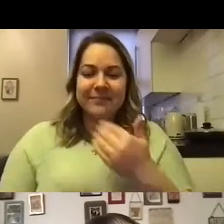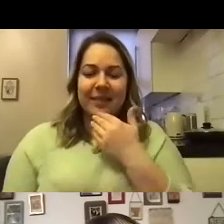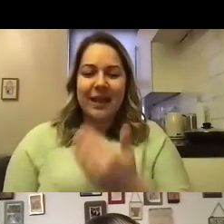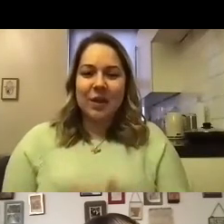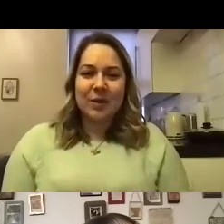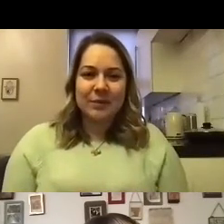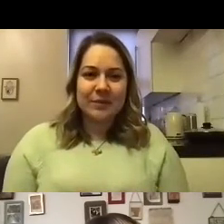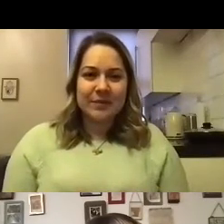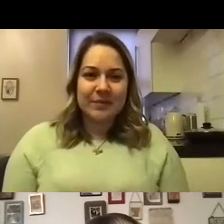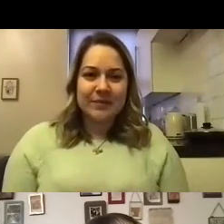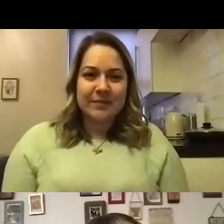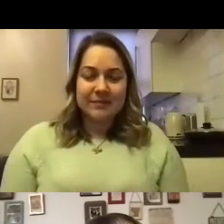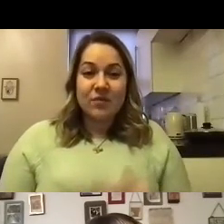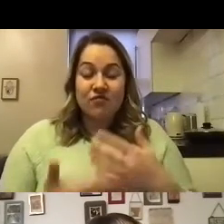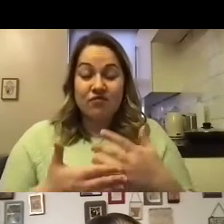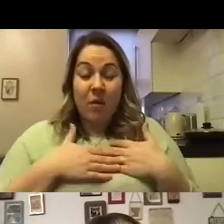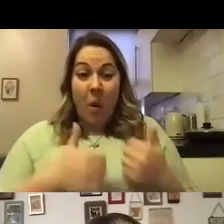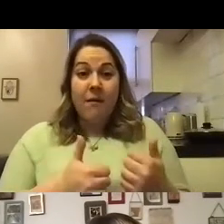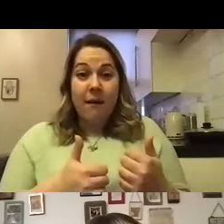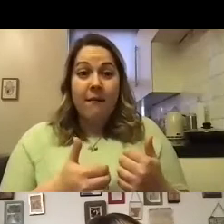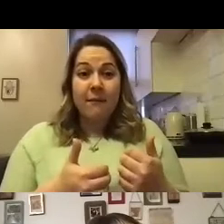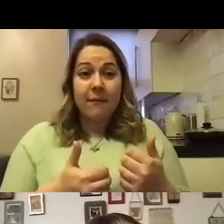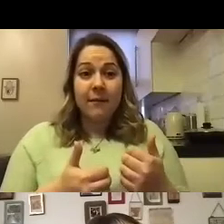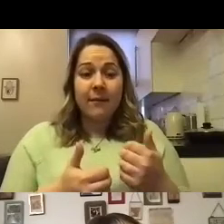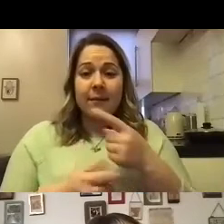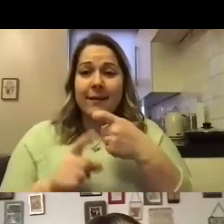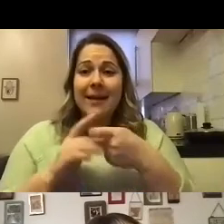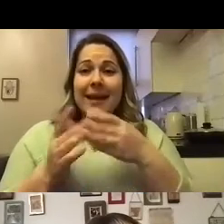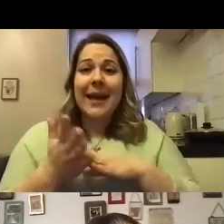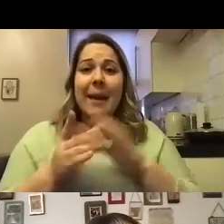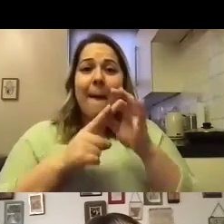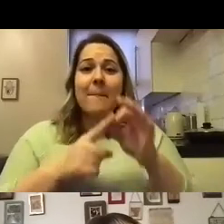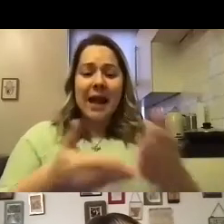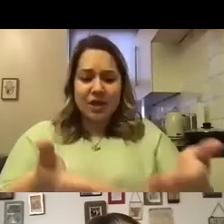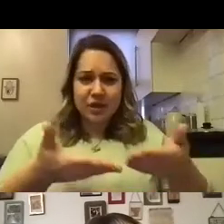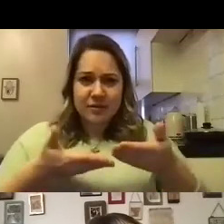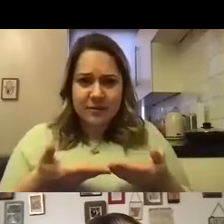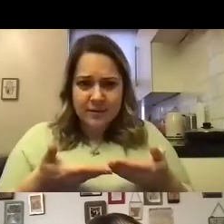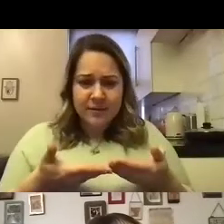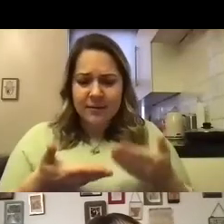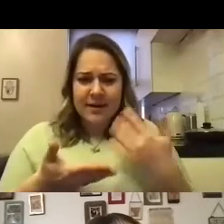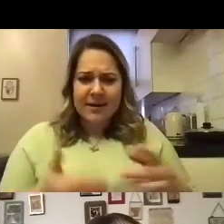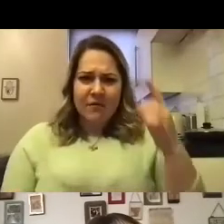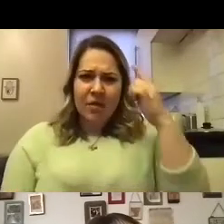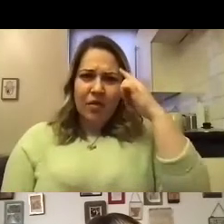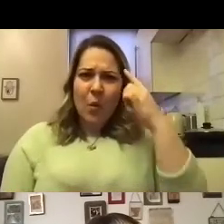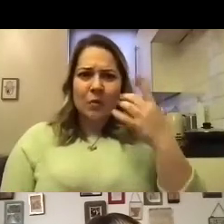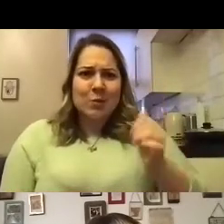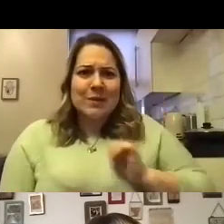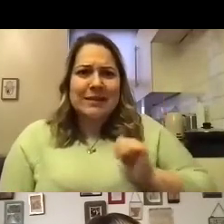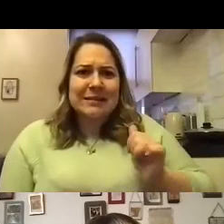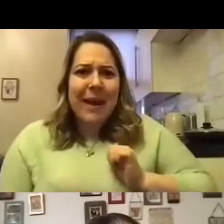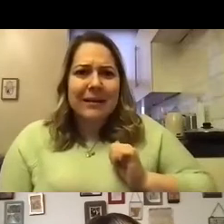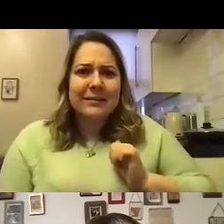Yeah, it's a real honour. I remember the day that Kim's application came in, and it hadn't even dawned on us that we would have sort